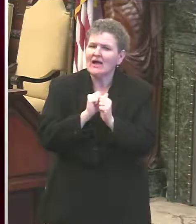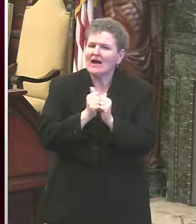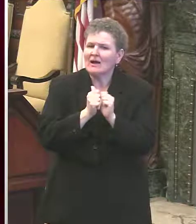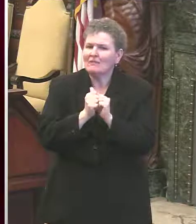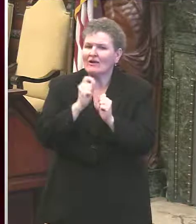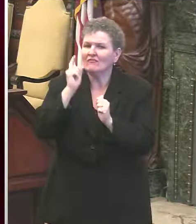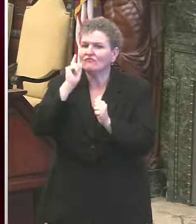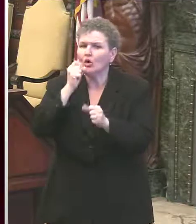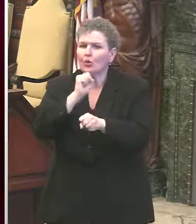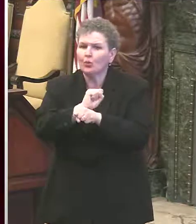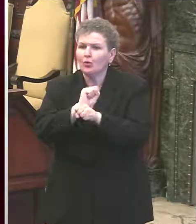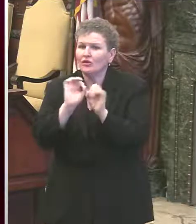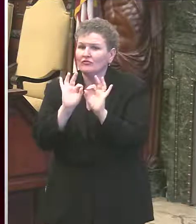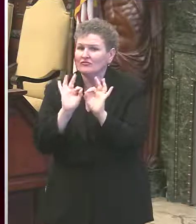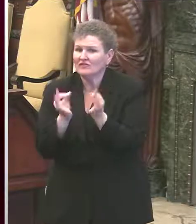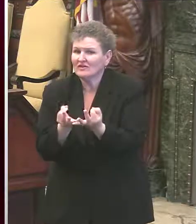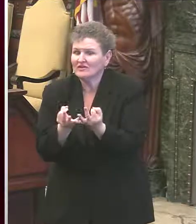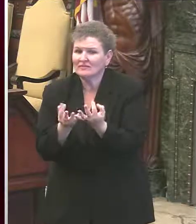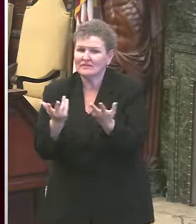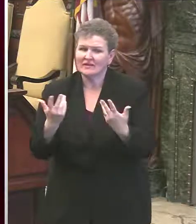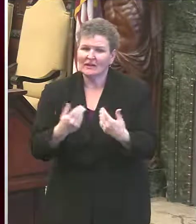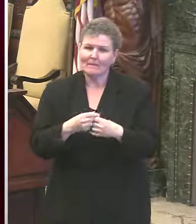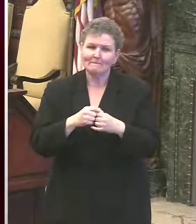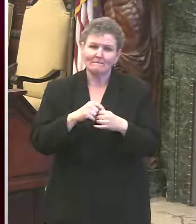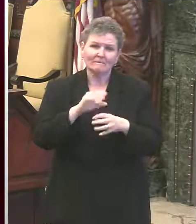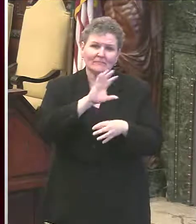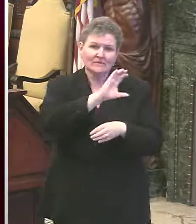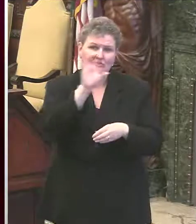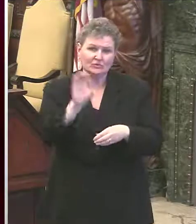an in-person or virtual appointment. They're at